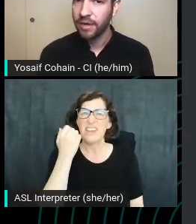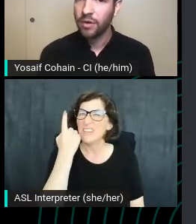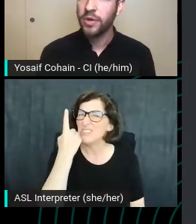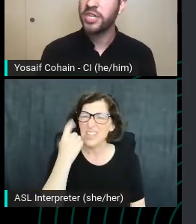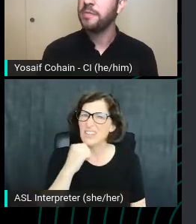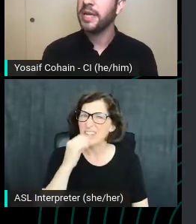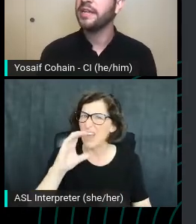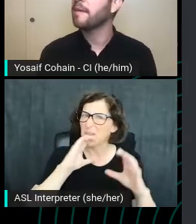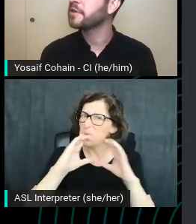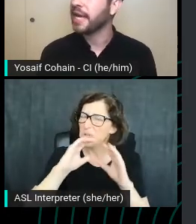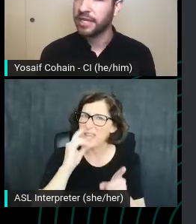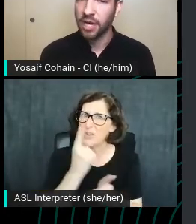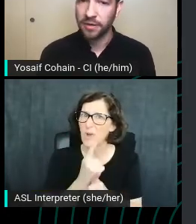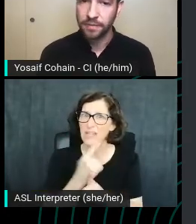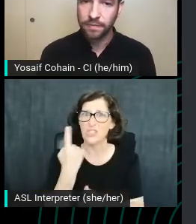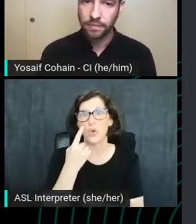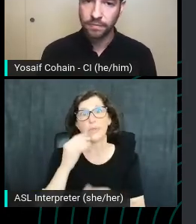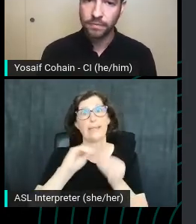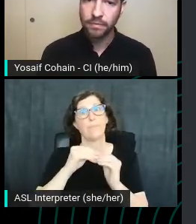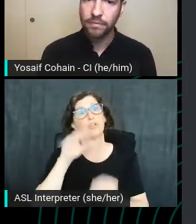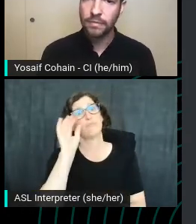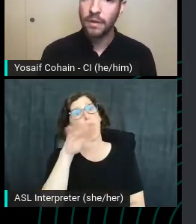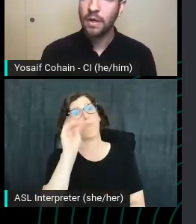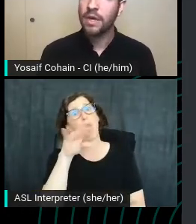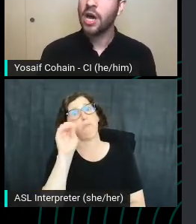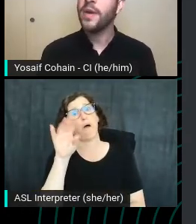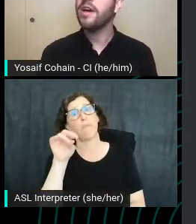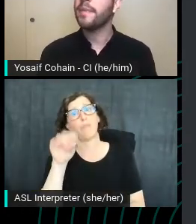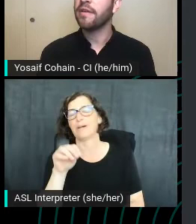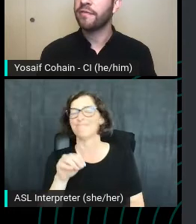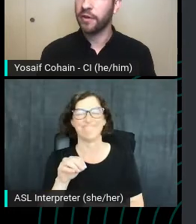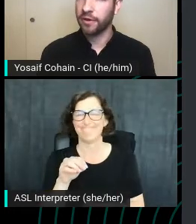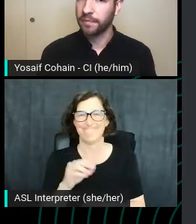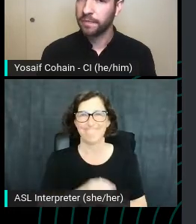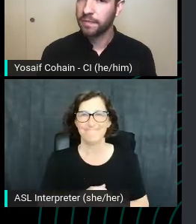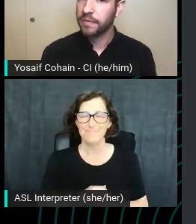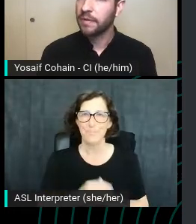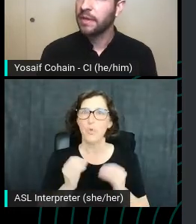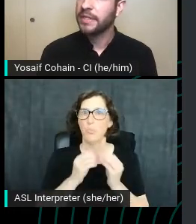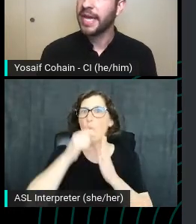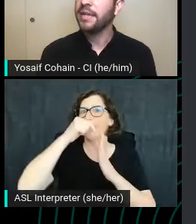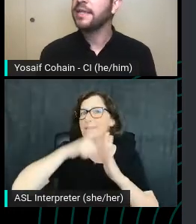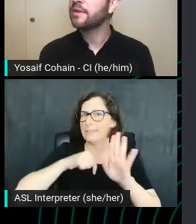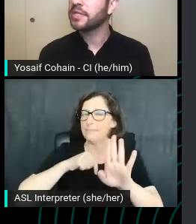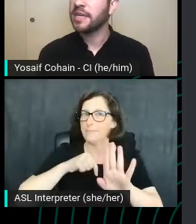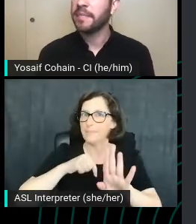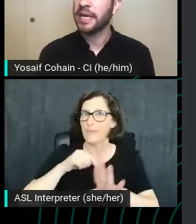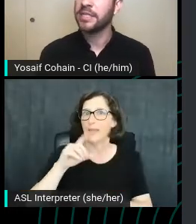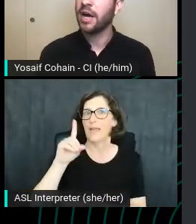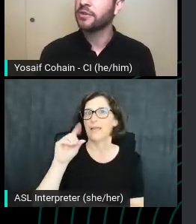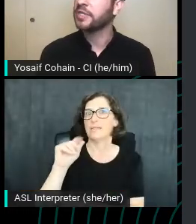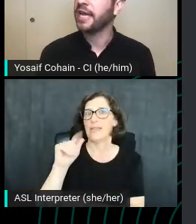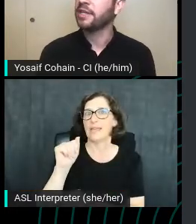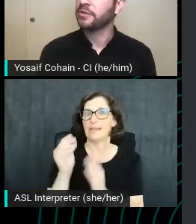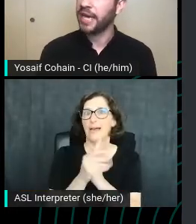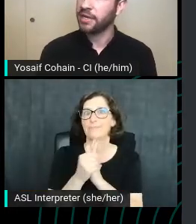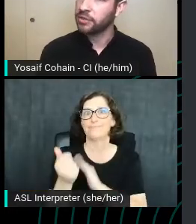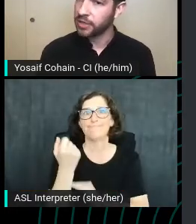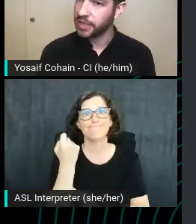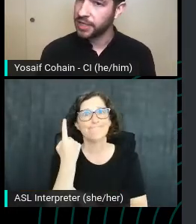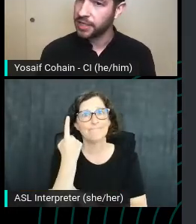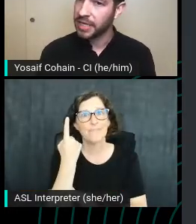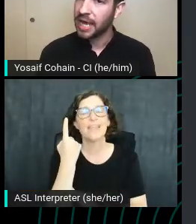properly. We're just spitting numbers at each other. Going a bit further, data literacy means understanding your